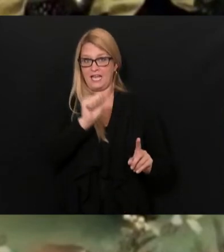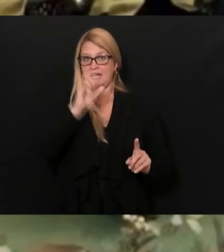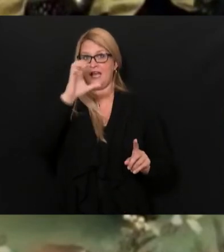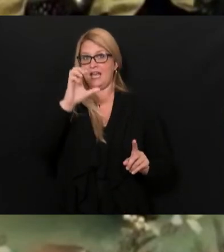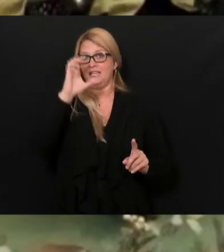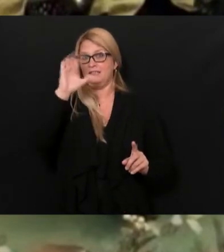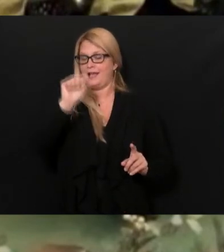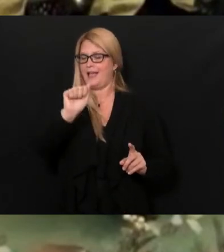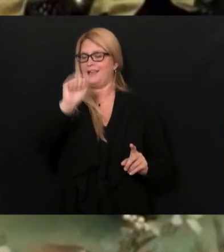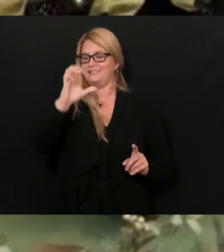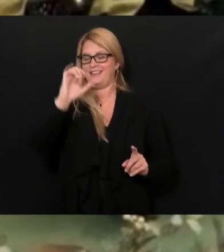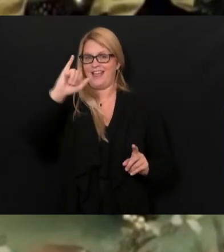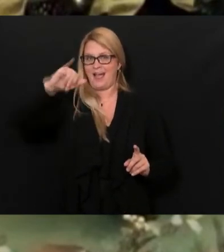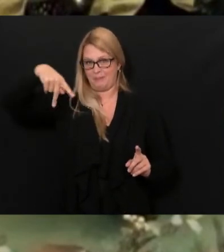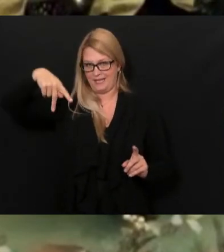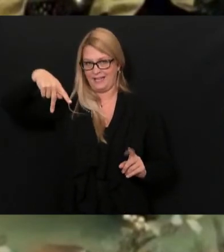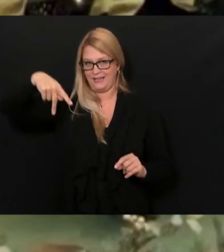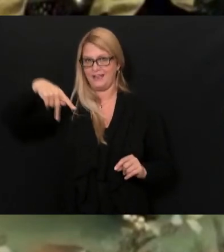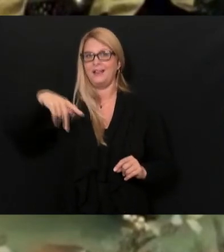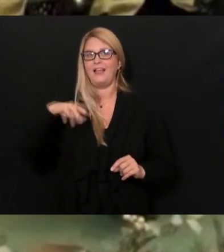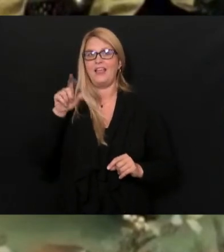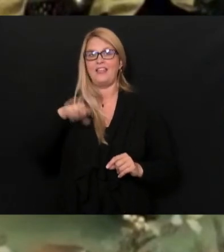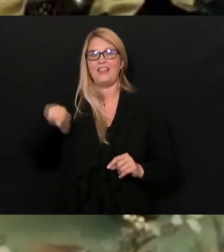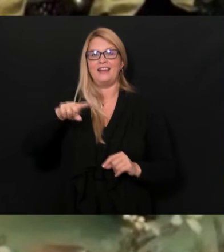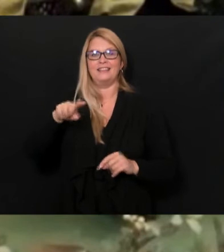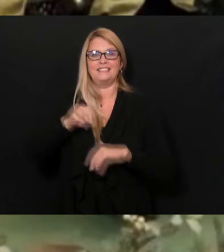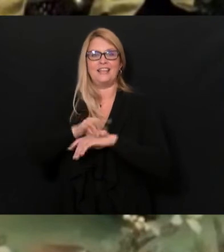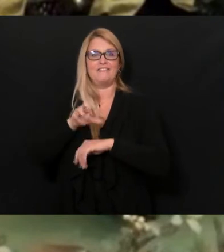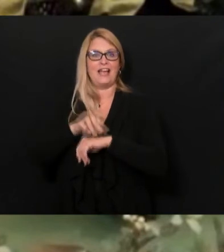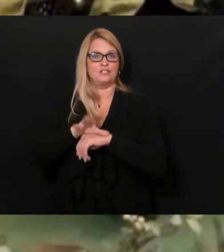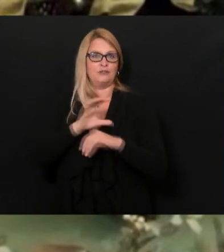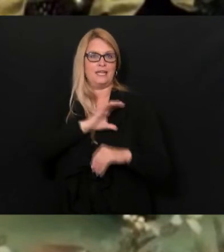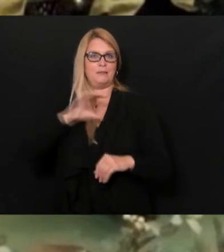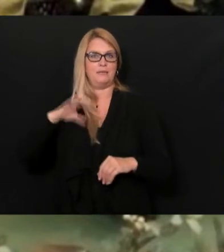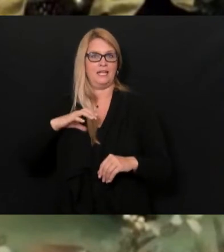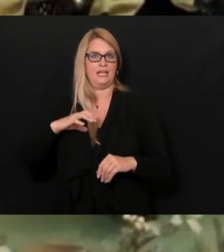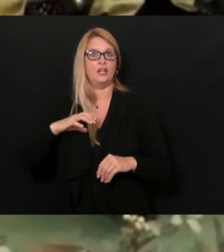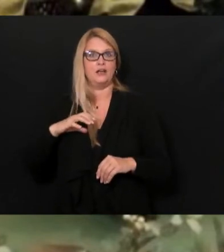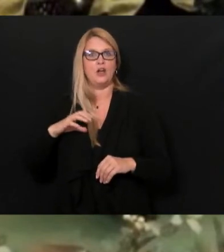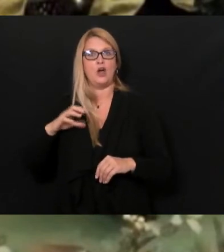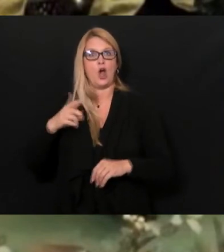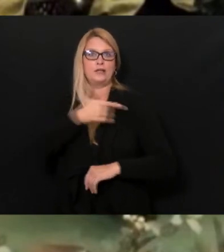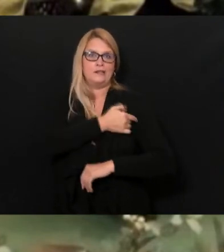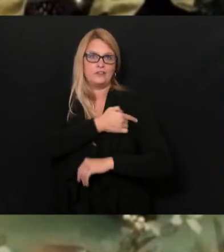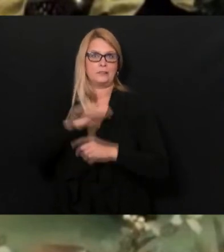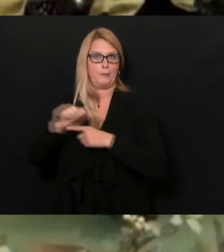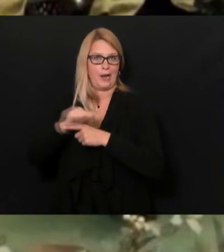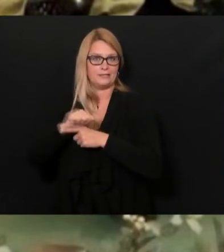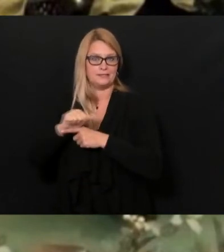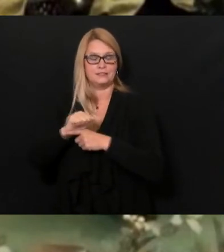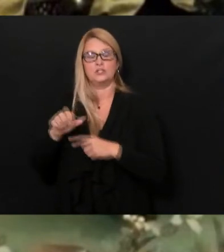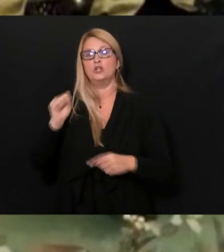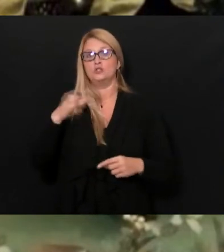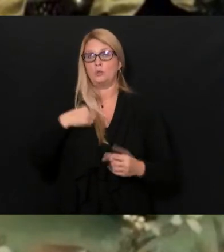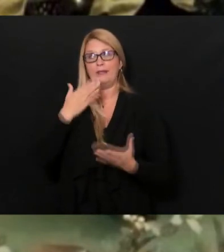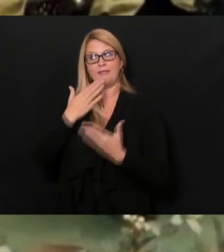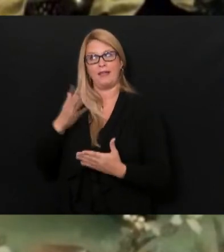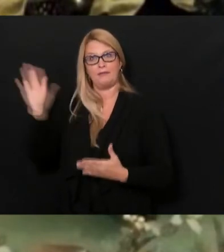ACIP. The ACIP is the Advisory Committee on Immunization Practices. We thank them for that